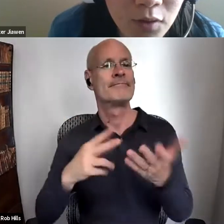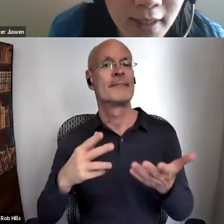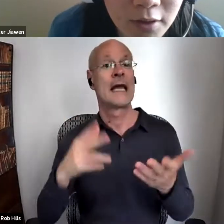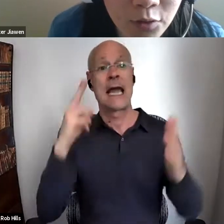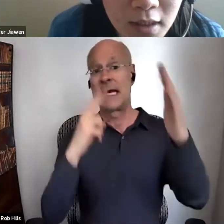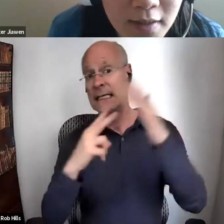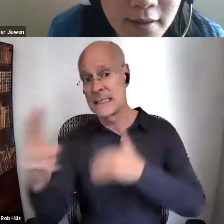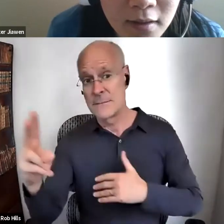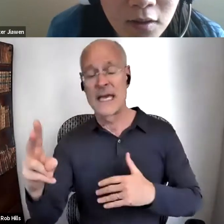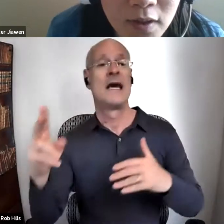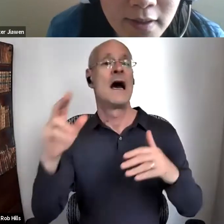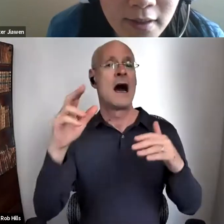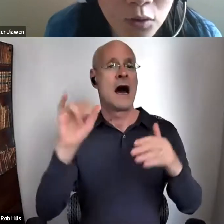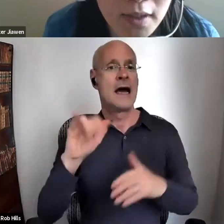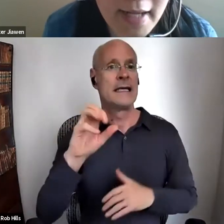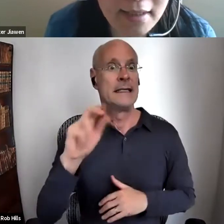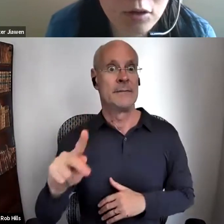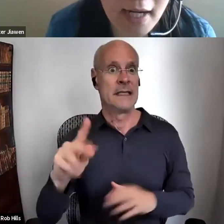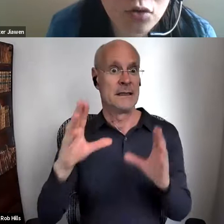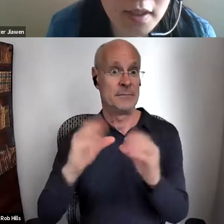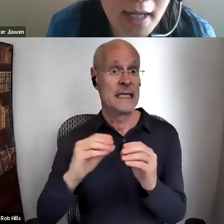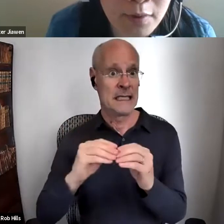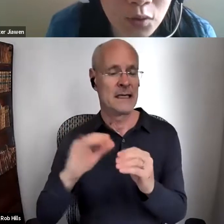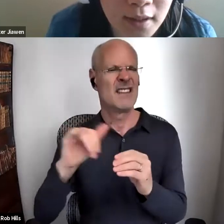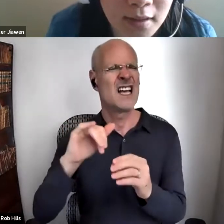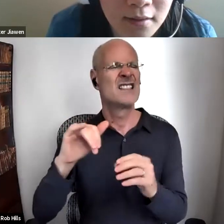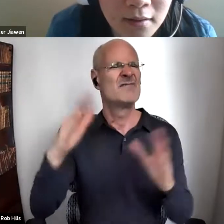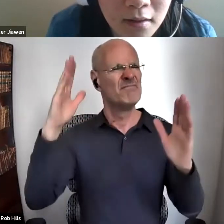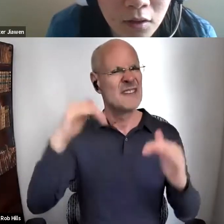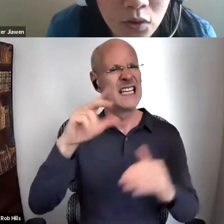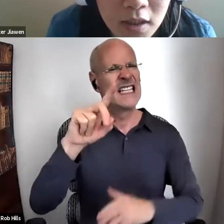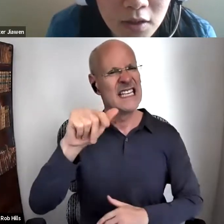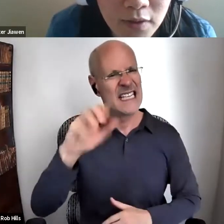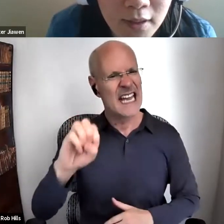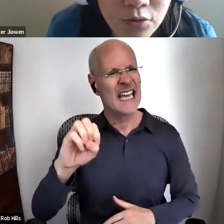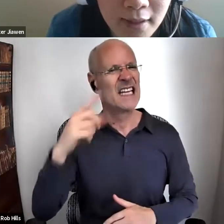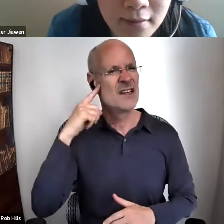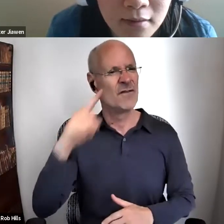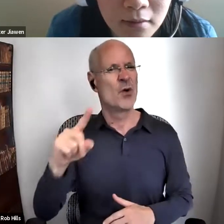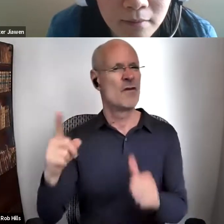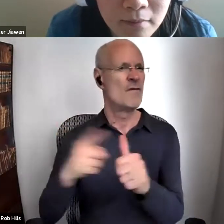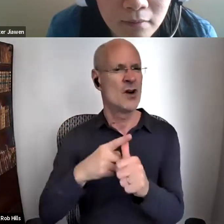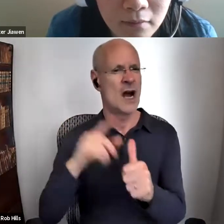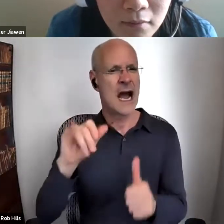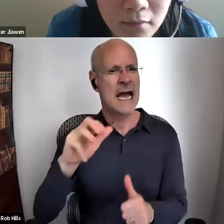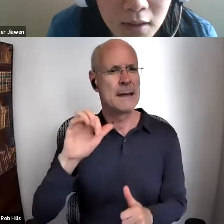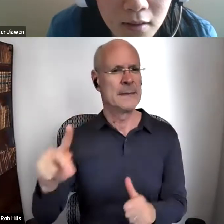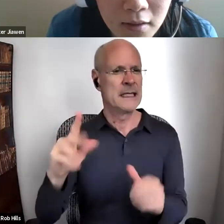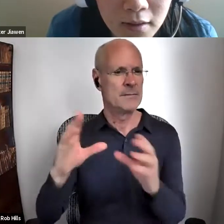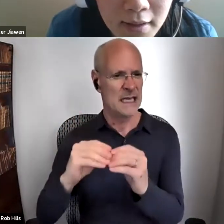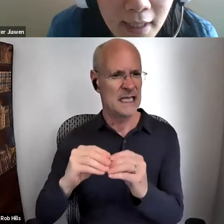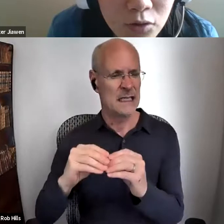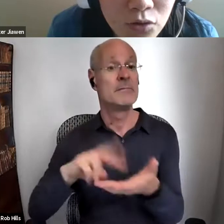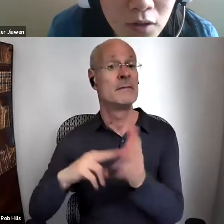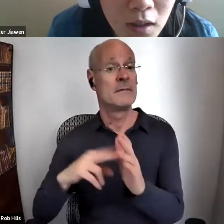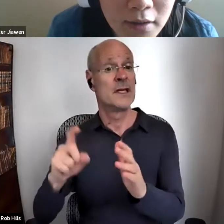similar language to that. That is the expected date for your child's IEP meeting. So you should be receiving some kind of notice